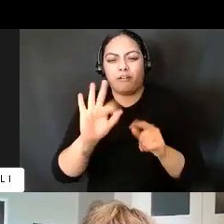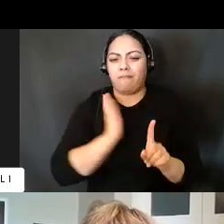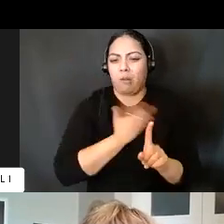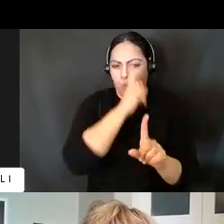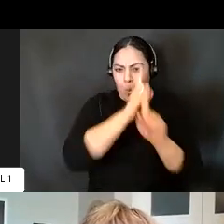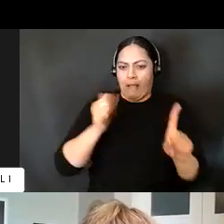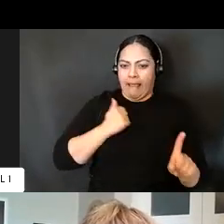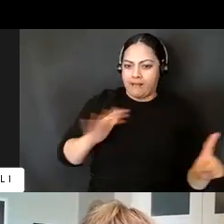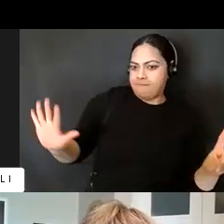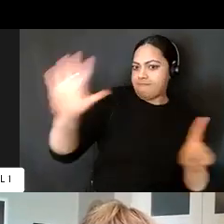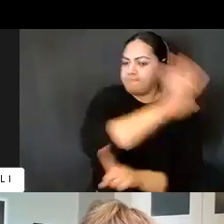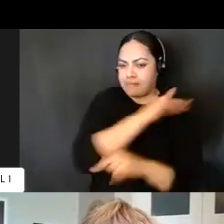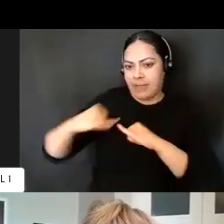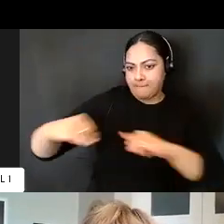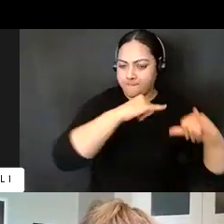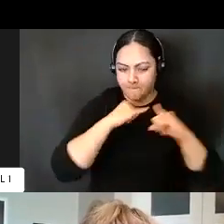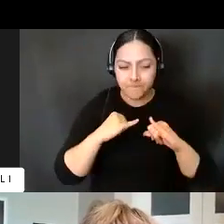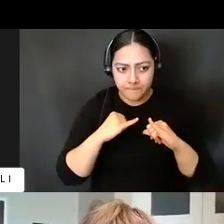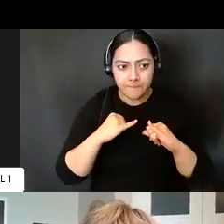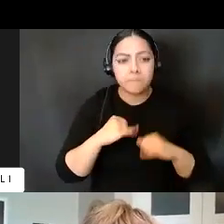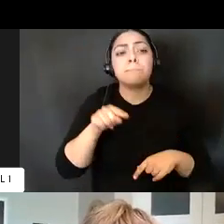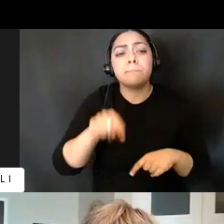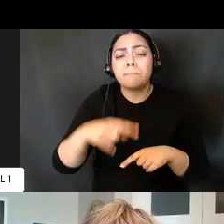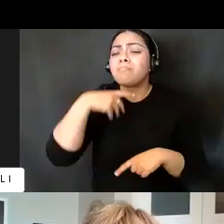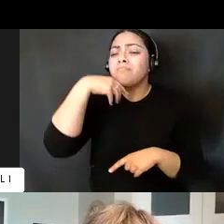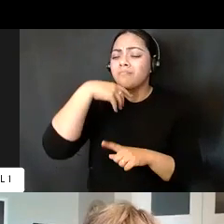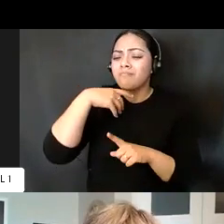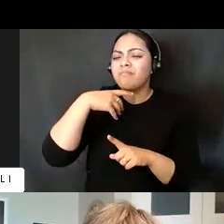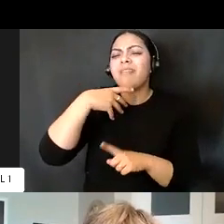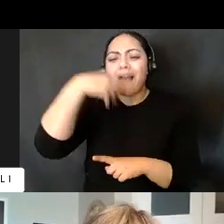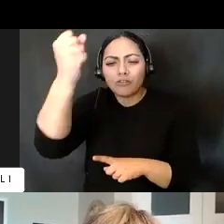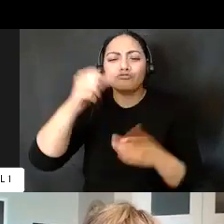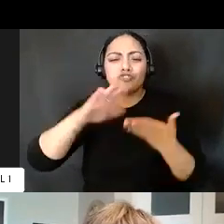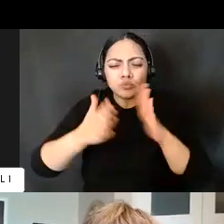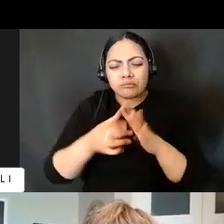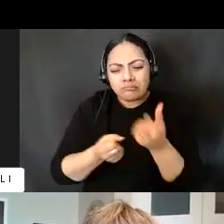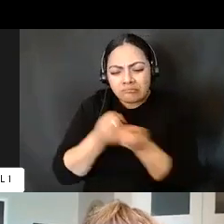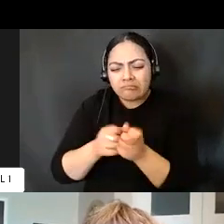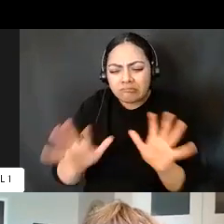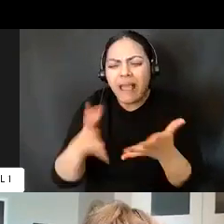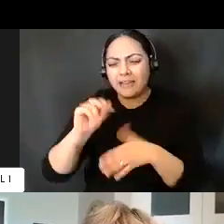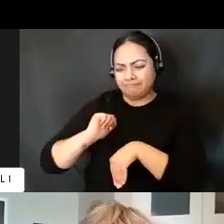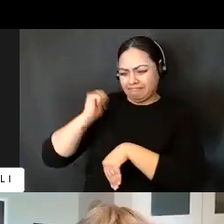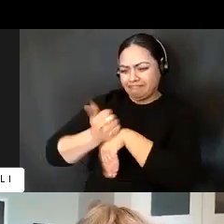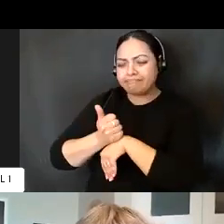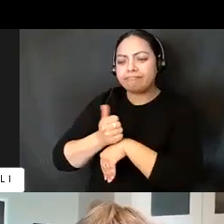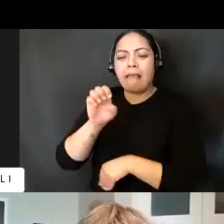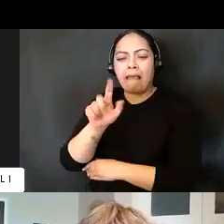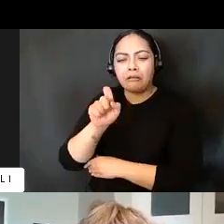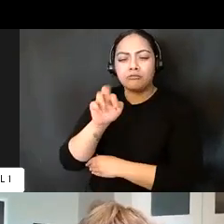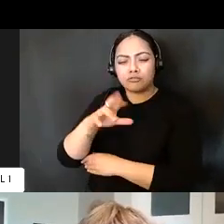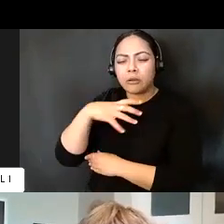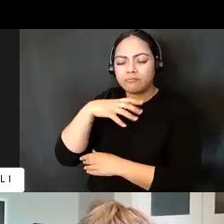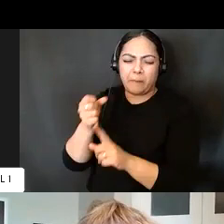prioritize elder abuse in every community, and then establish and support elder abuse prevention networks at local, regional, and